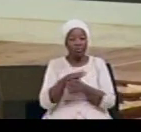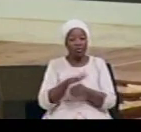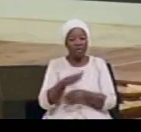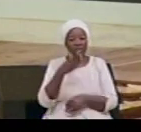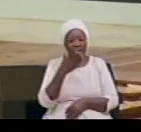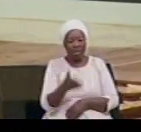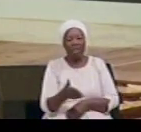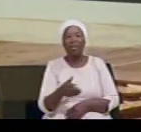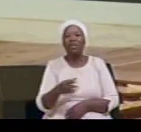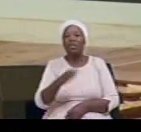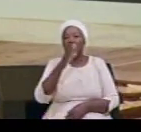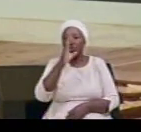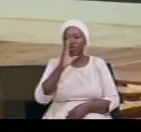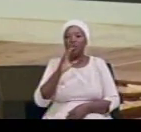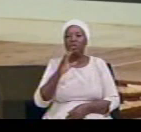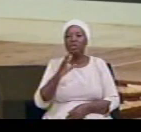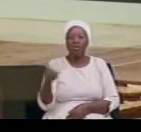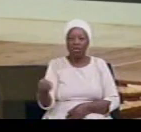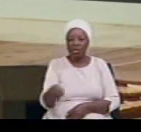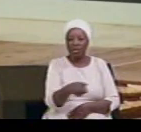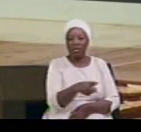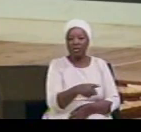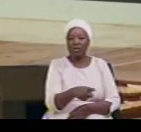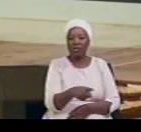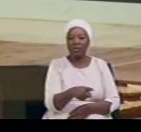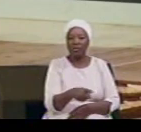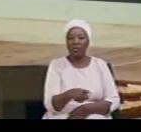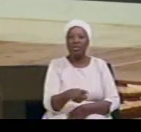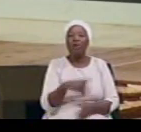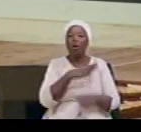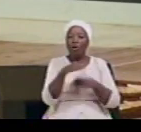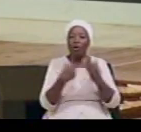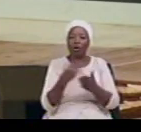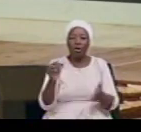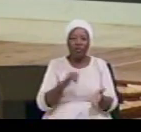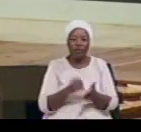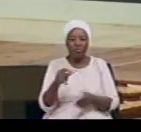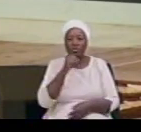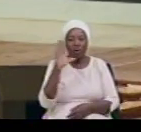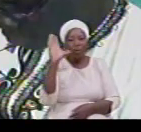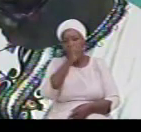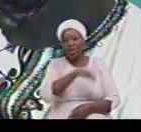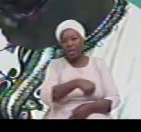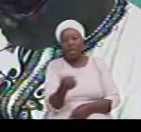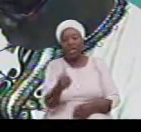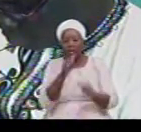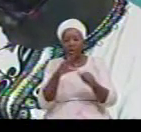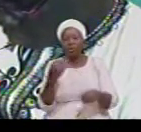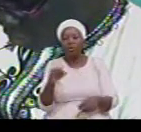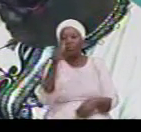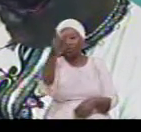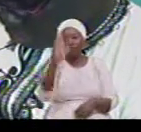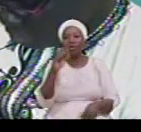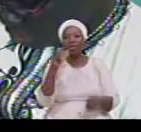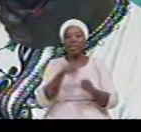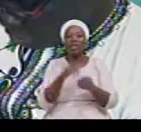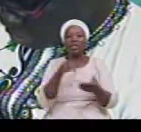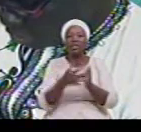ye all of it. You will not miss any blessing of God in Jesus'